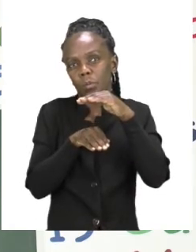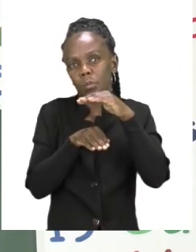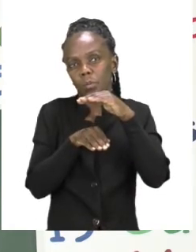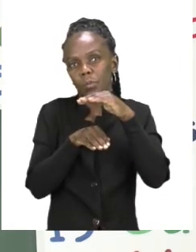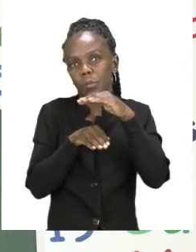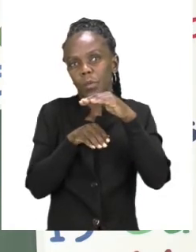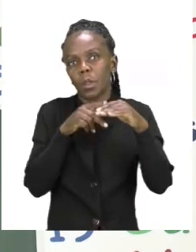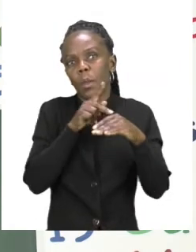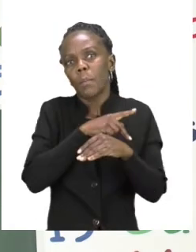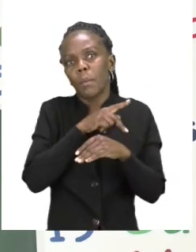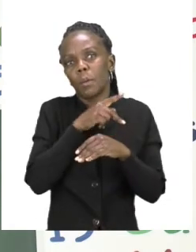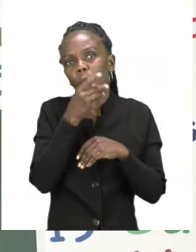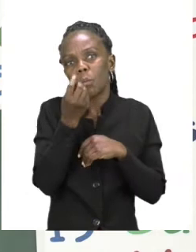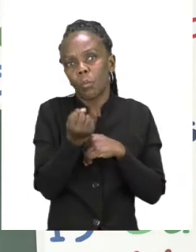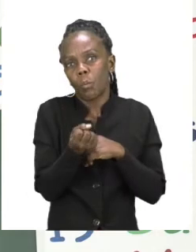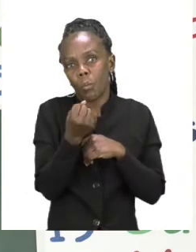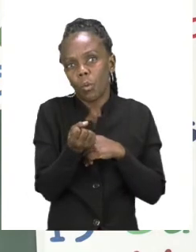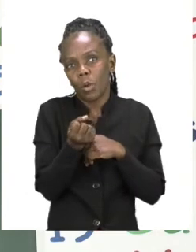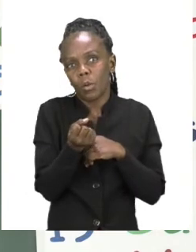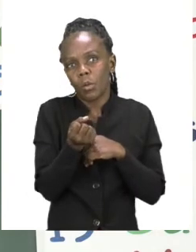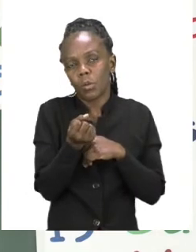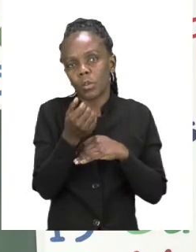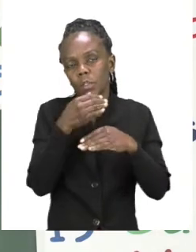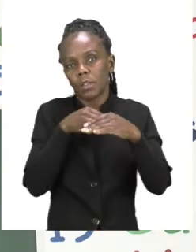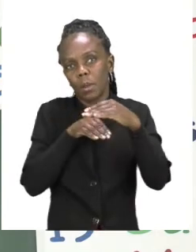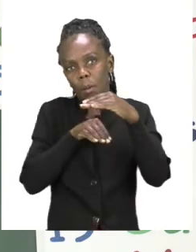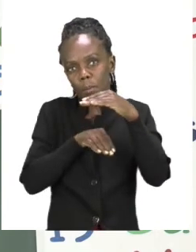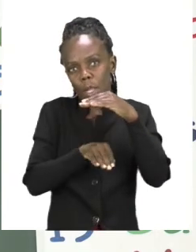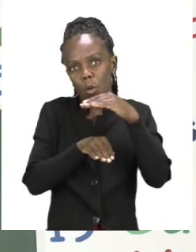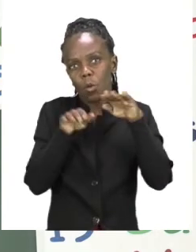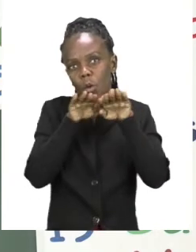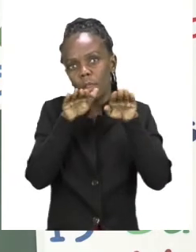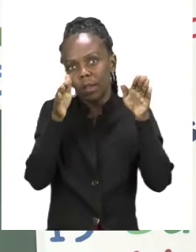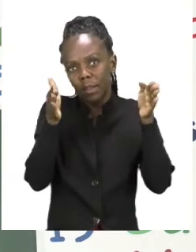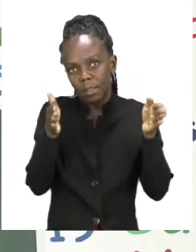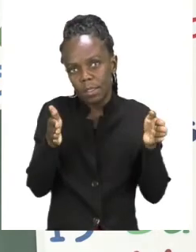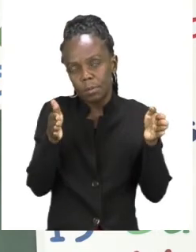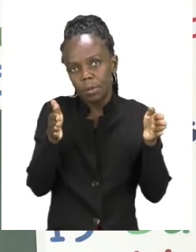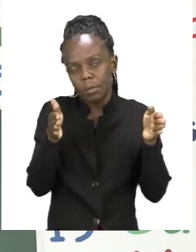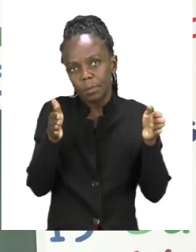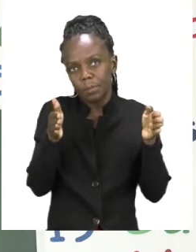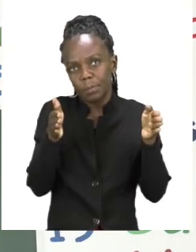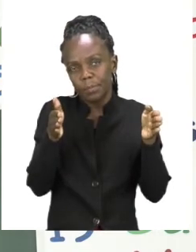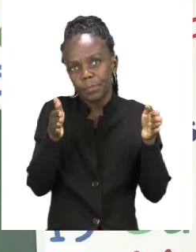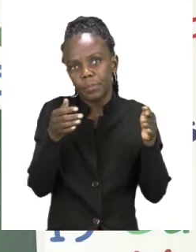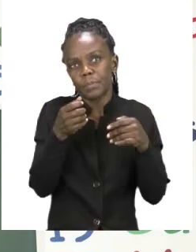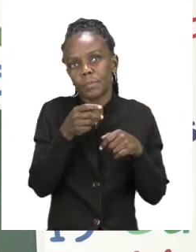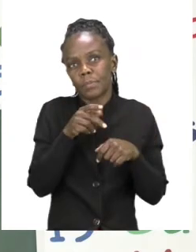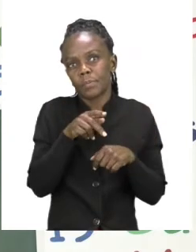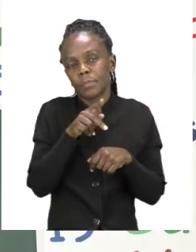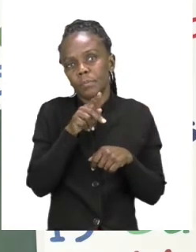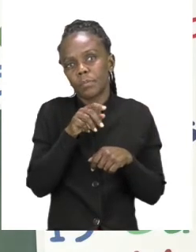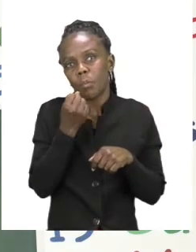purple ball is below the table. Let's say it together.